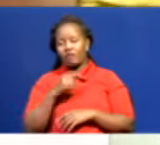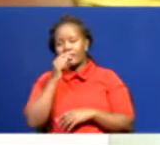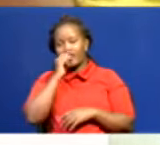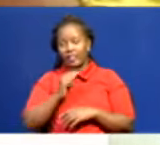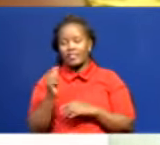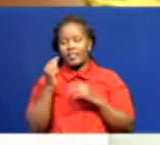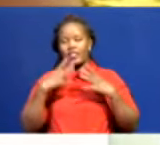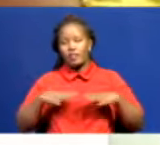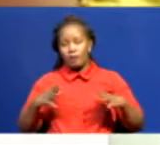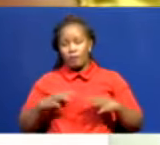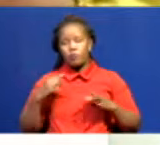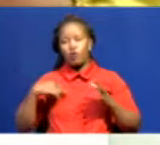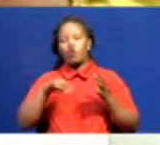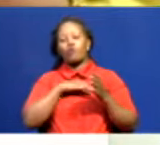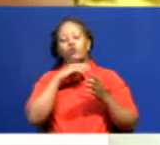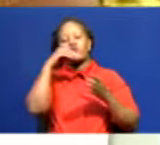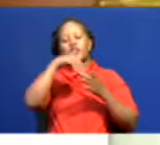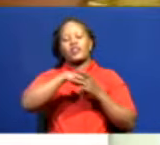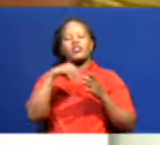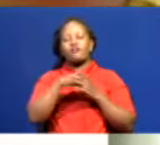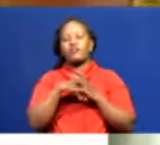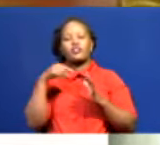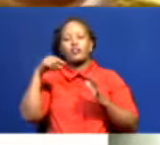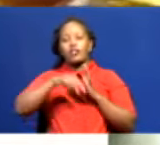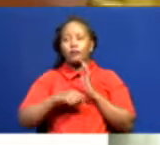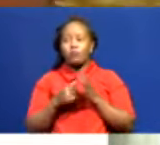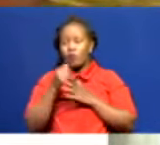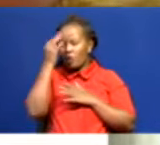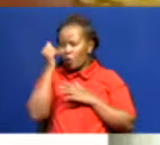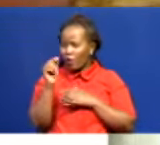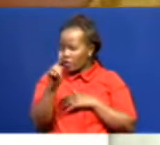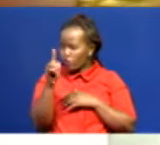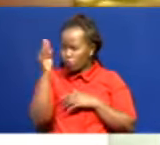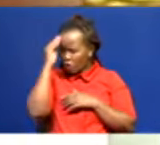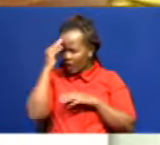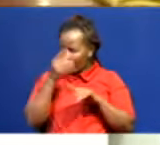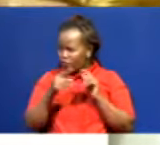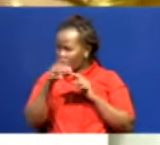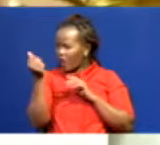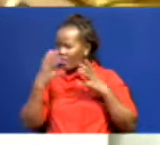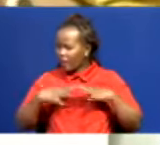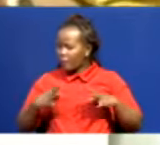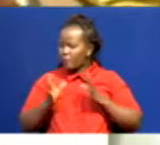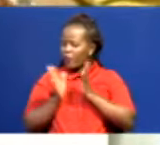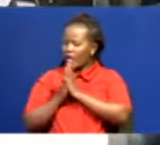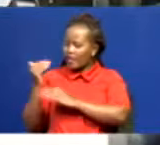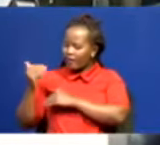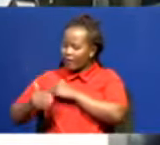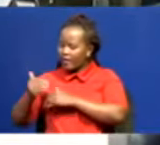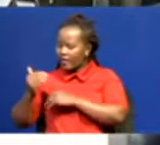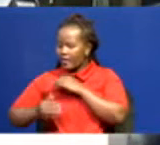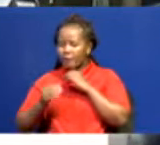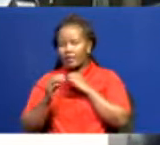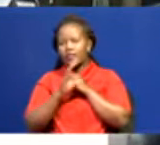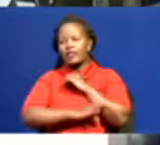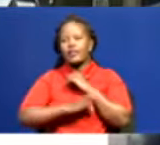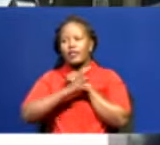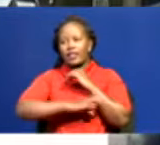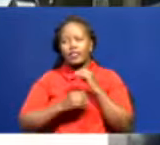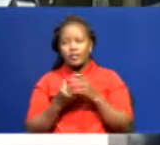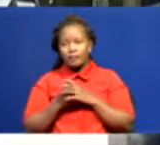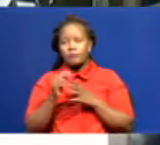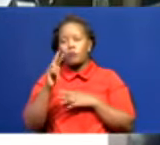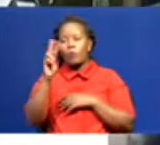Tutahakikisha tunawekeza ili tusome kwa wengine na wengine wa nchi jirani wasome kwetu. The two-day summit sought